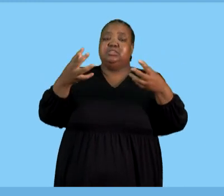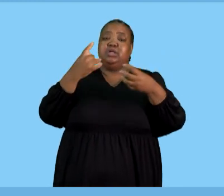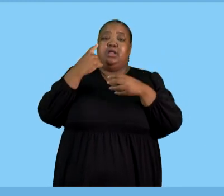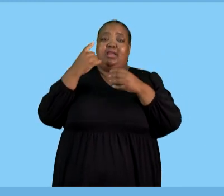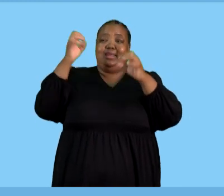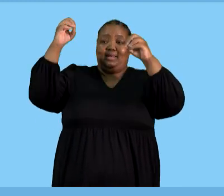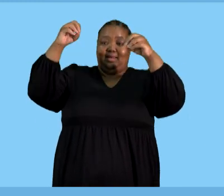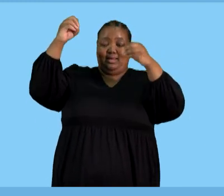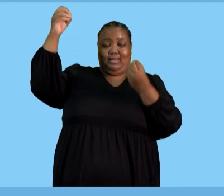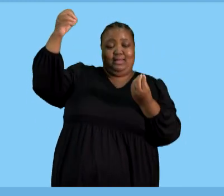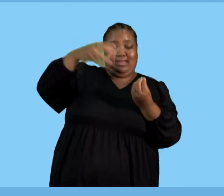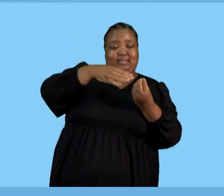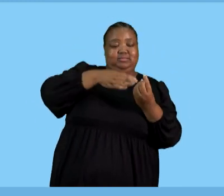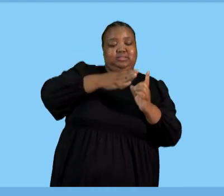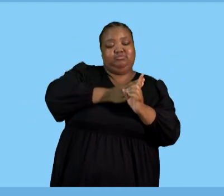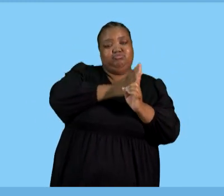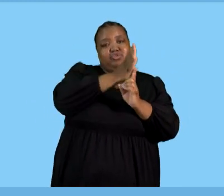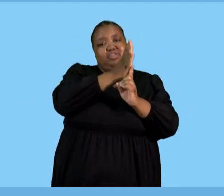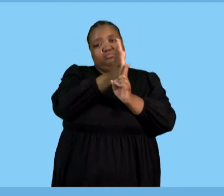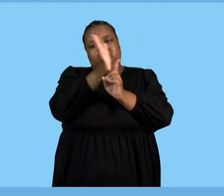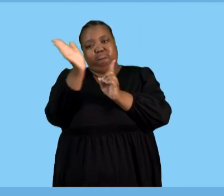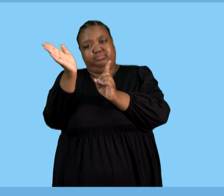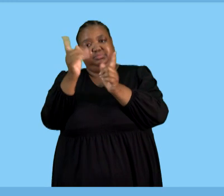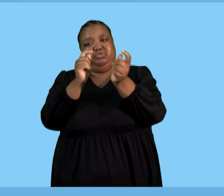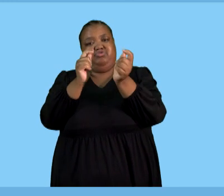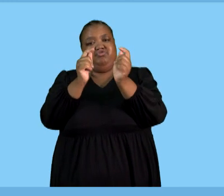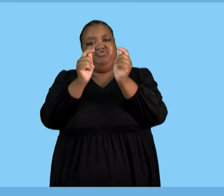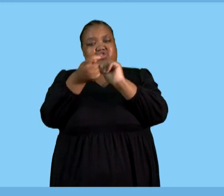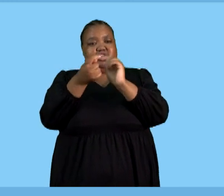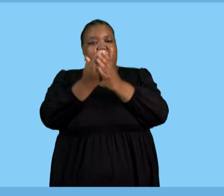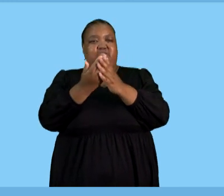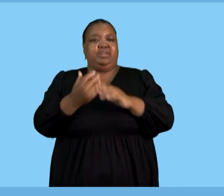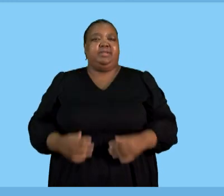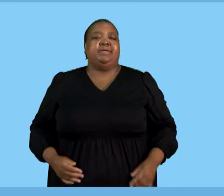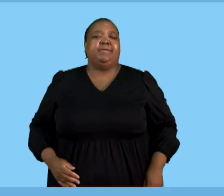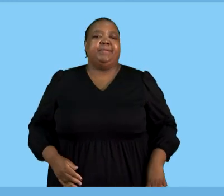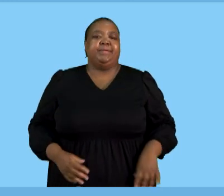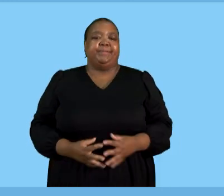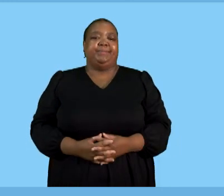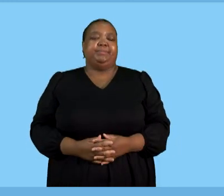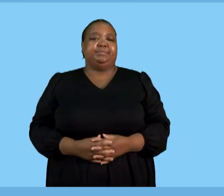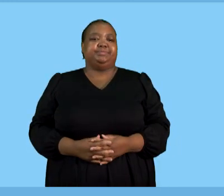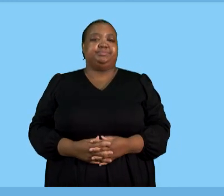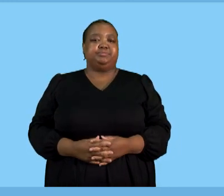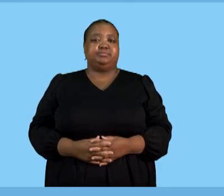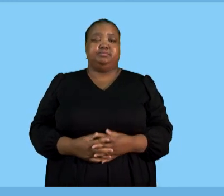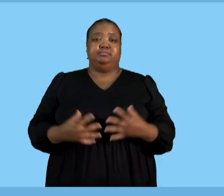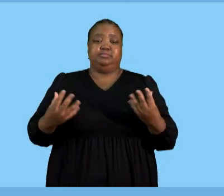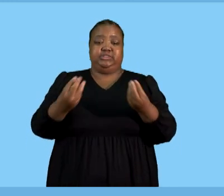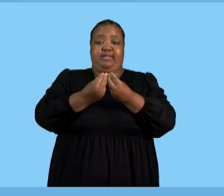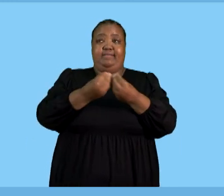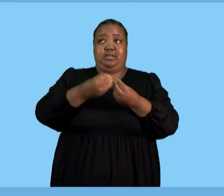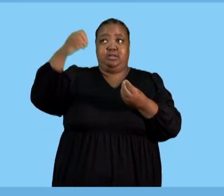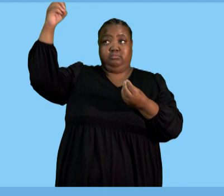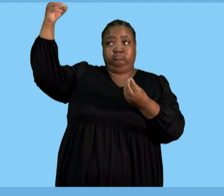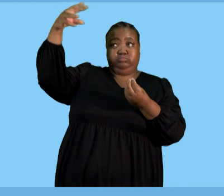reflective surface, it can change direction. The direction of this light ray did change. Right. When